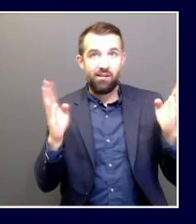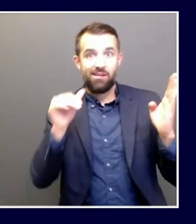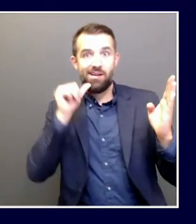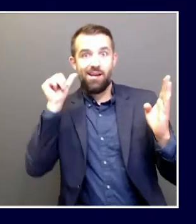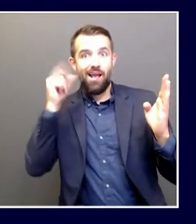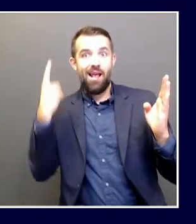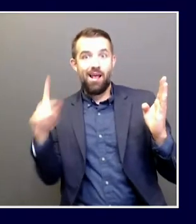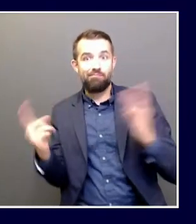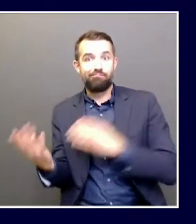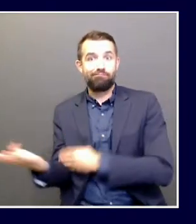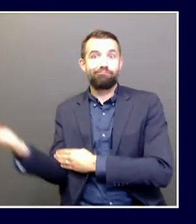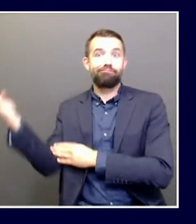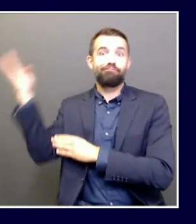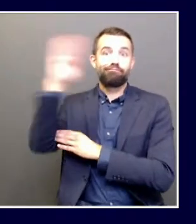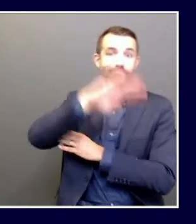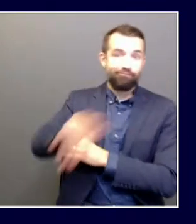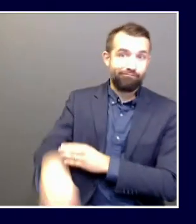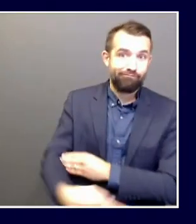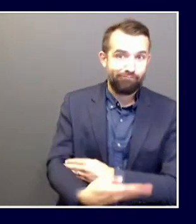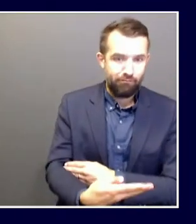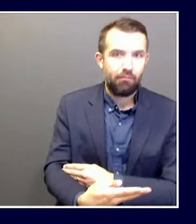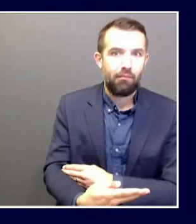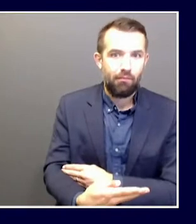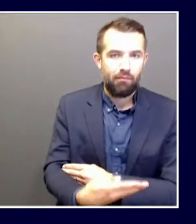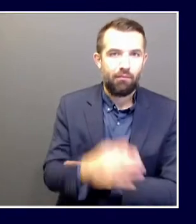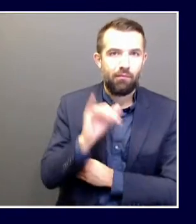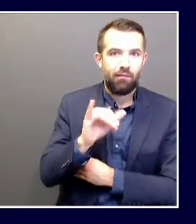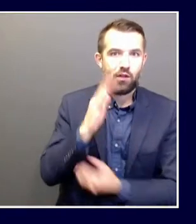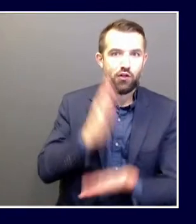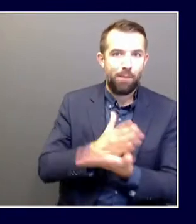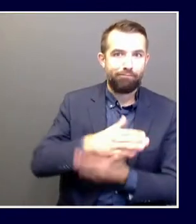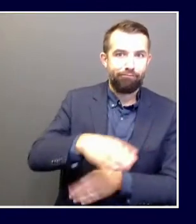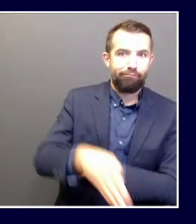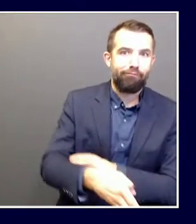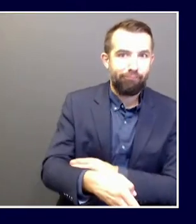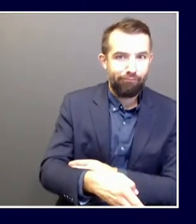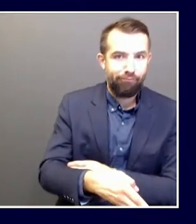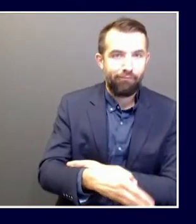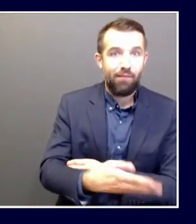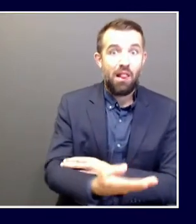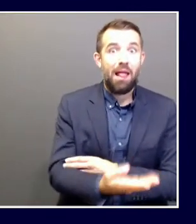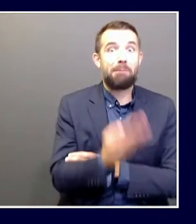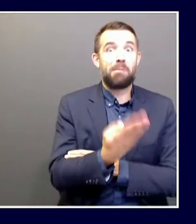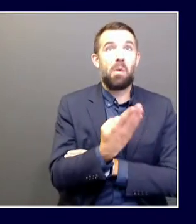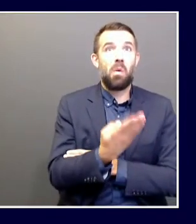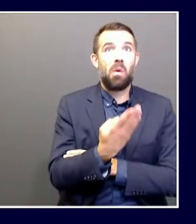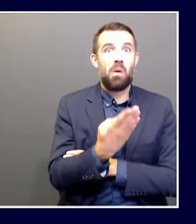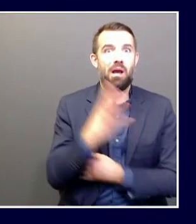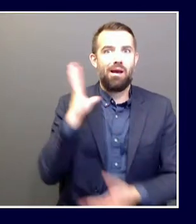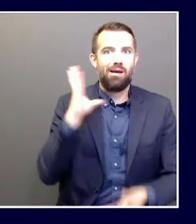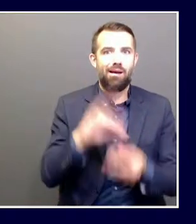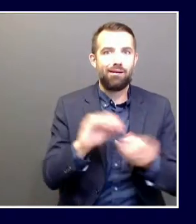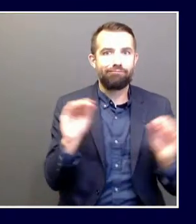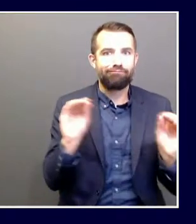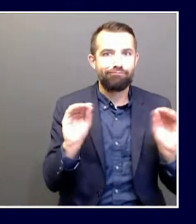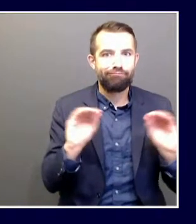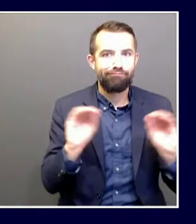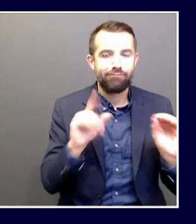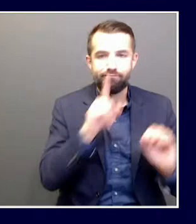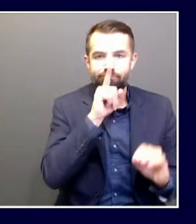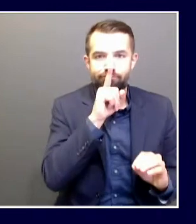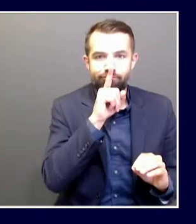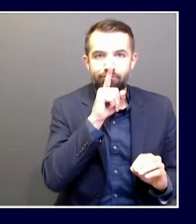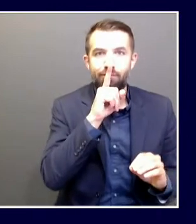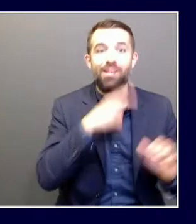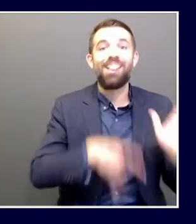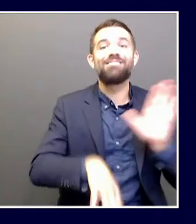many times about how with the state's high vaccination rate, we're going to expect to see more breakthrough cases. And certainly we are seeing more breakthrough cases, and we're